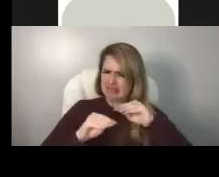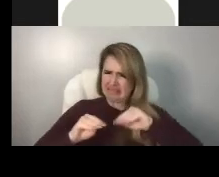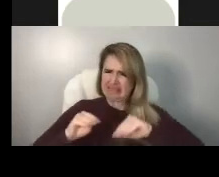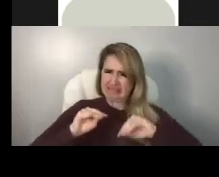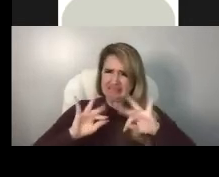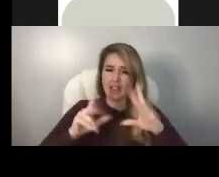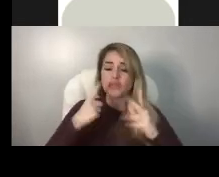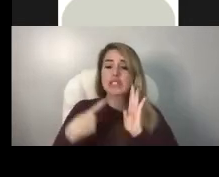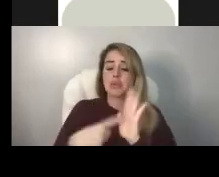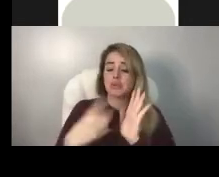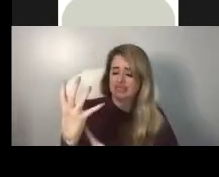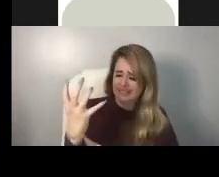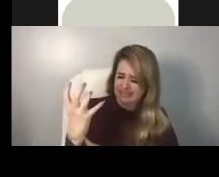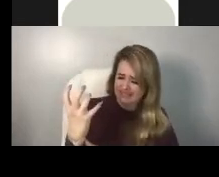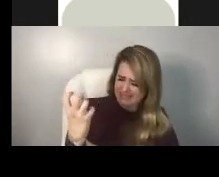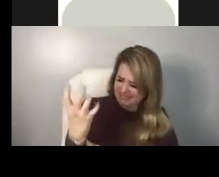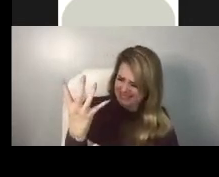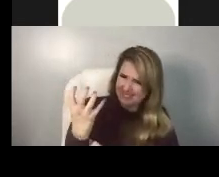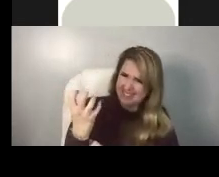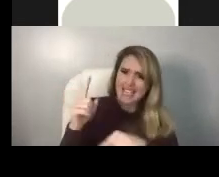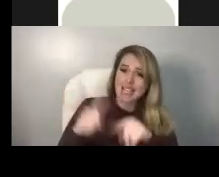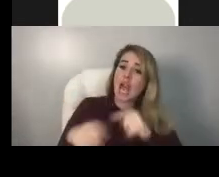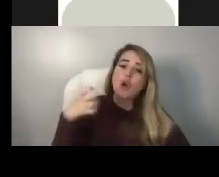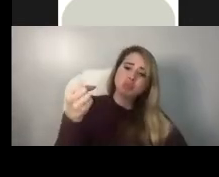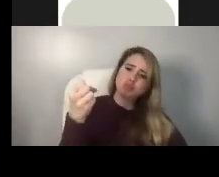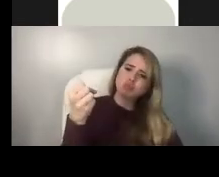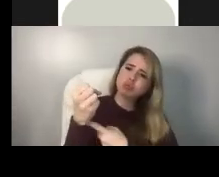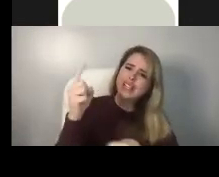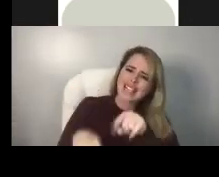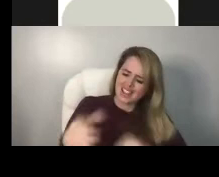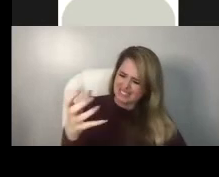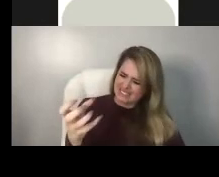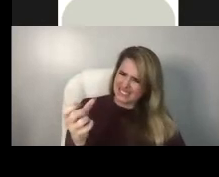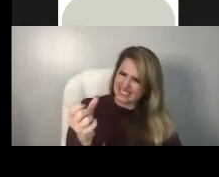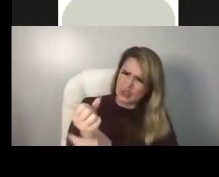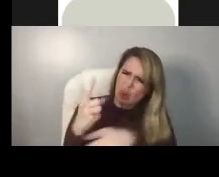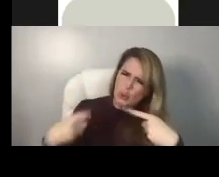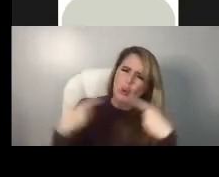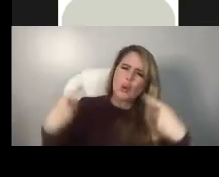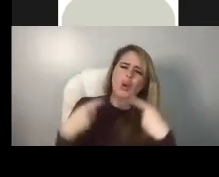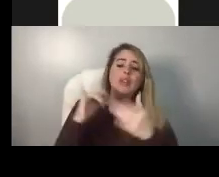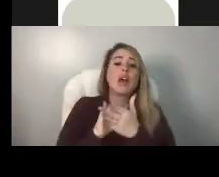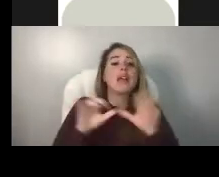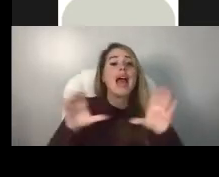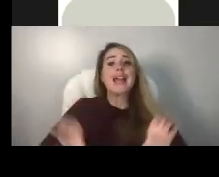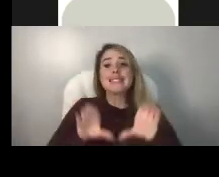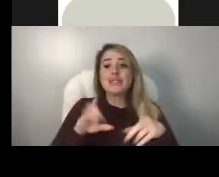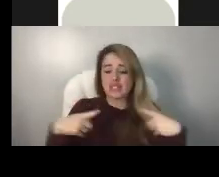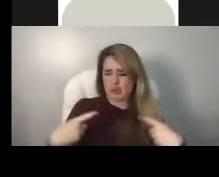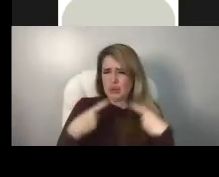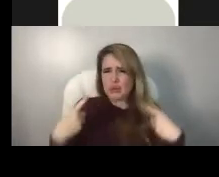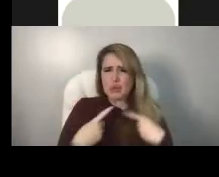complete fist, they may only be able to make a partial fist. Generally, there's pain with activity,